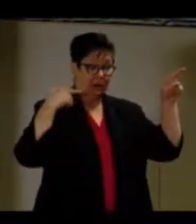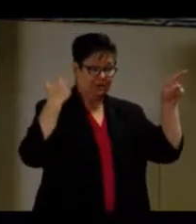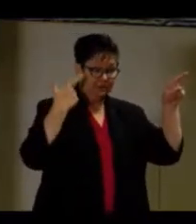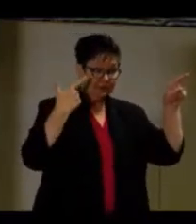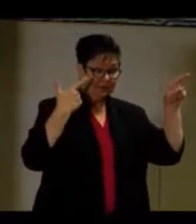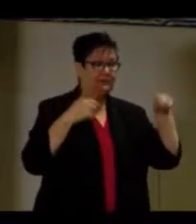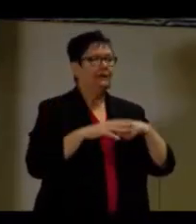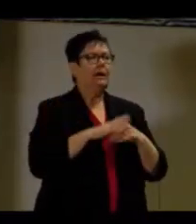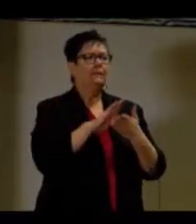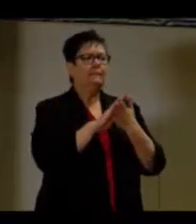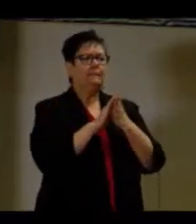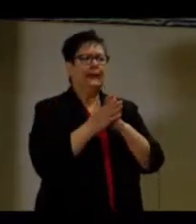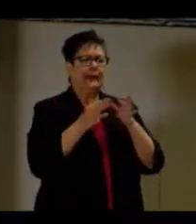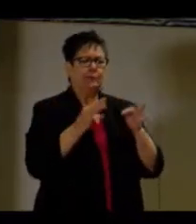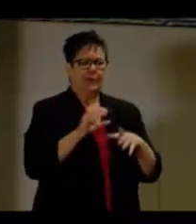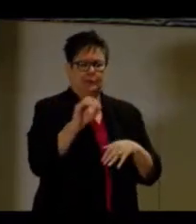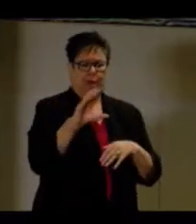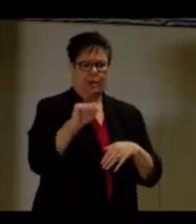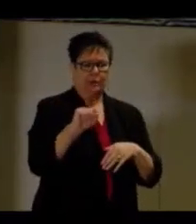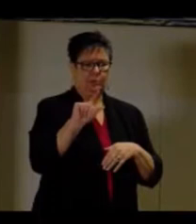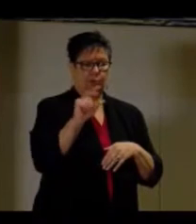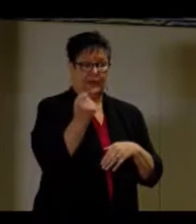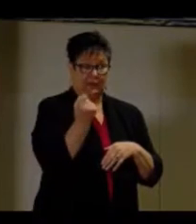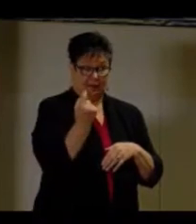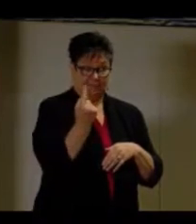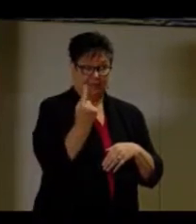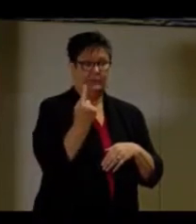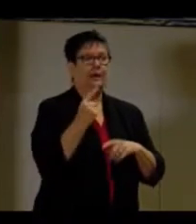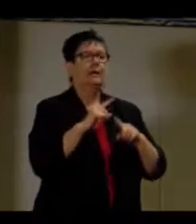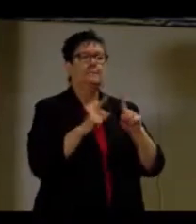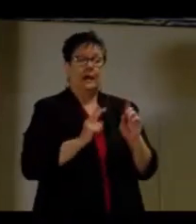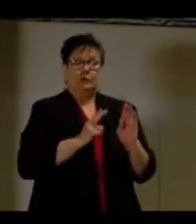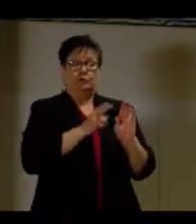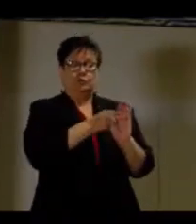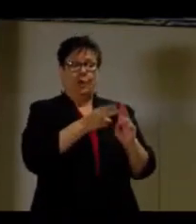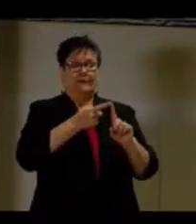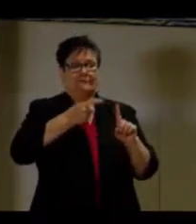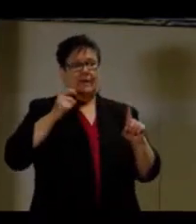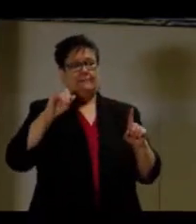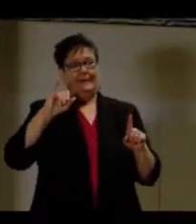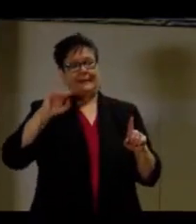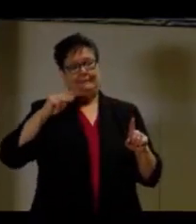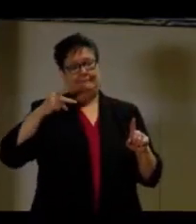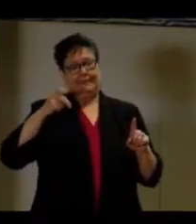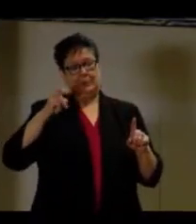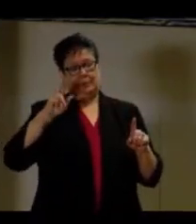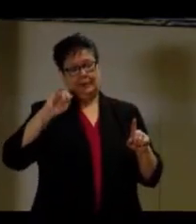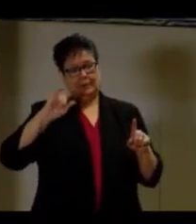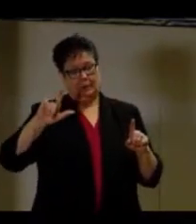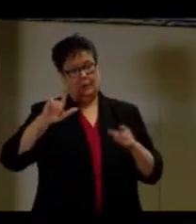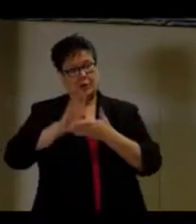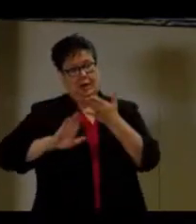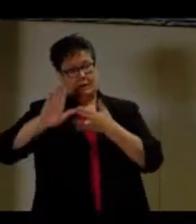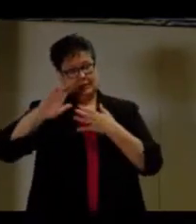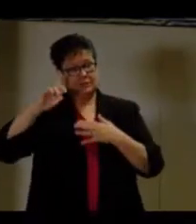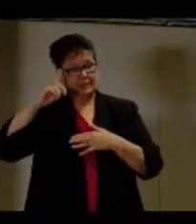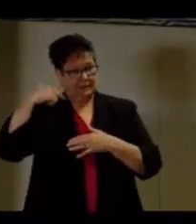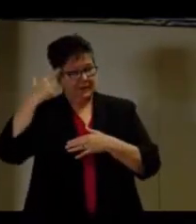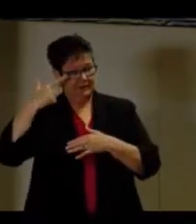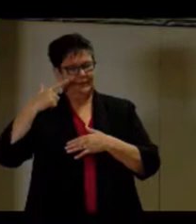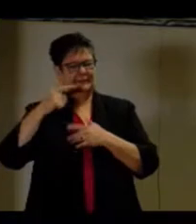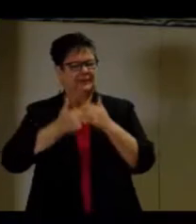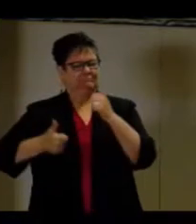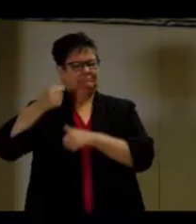became director in October of 2011. He joined the museum from the Imperial College in London, where he was head of the life